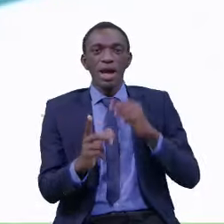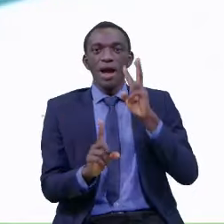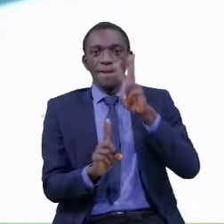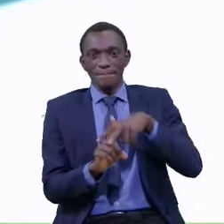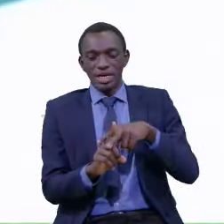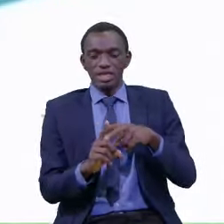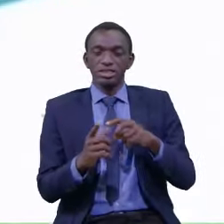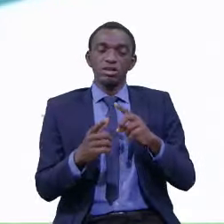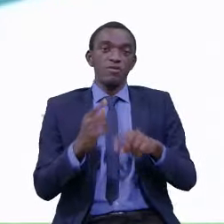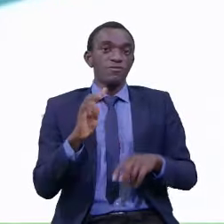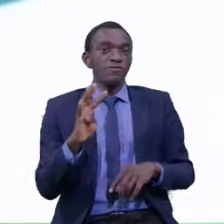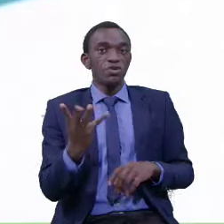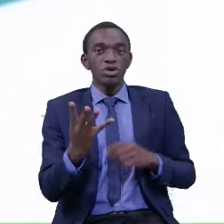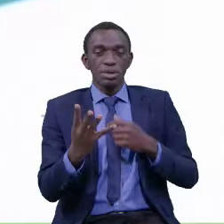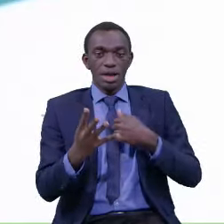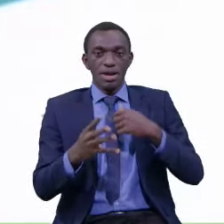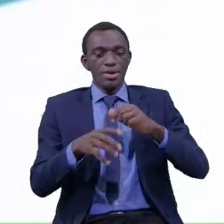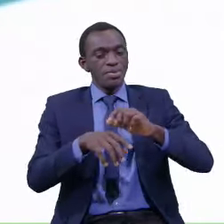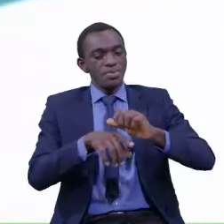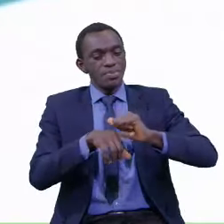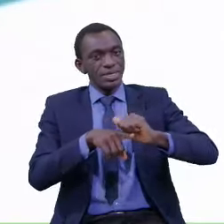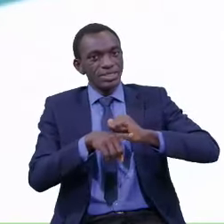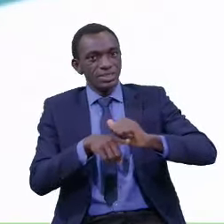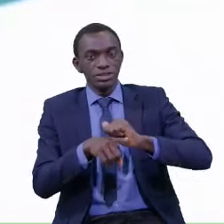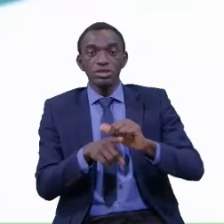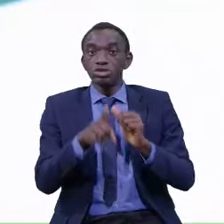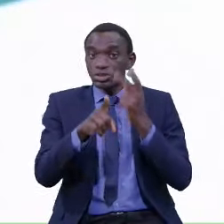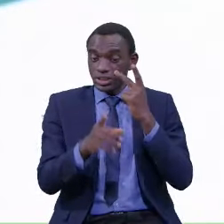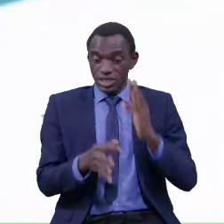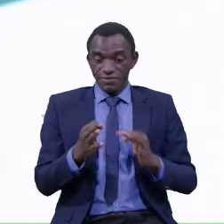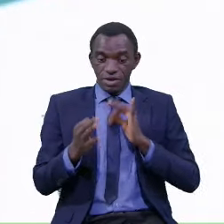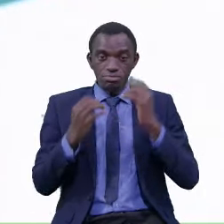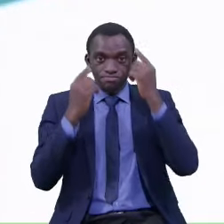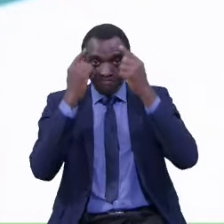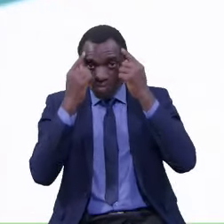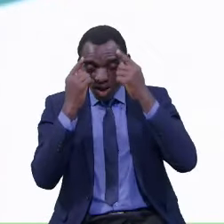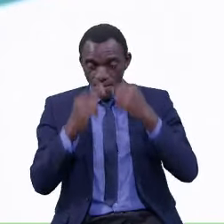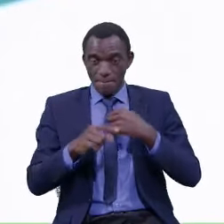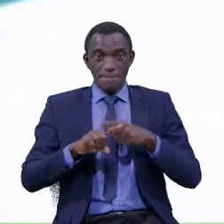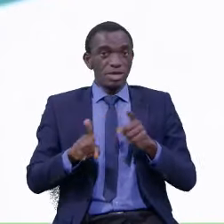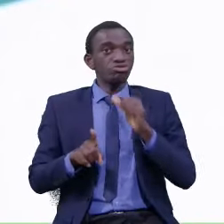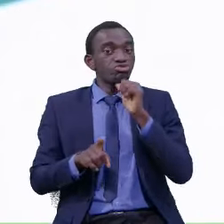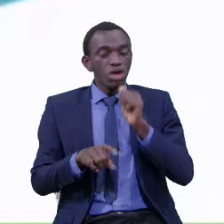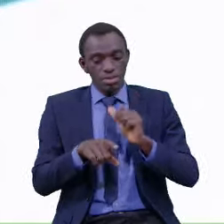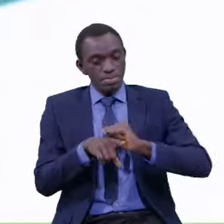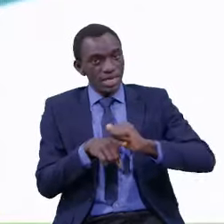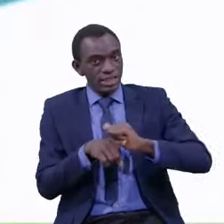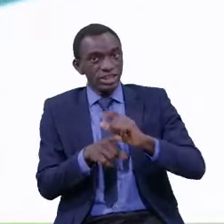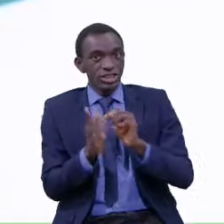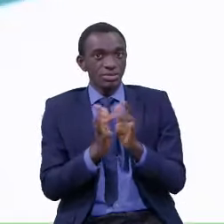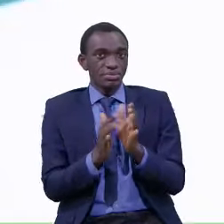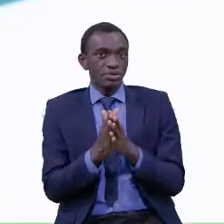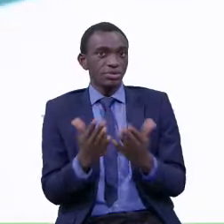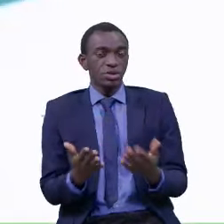see, if I don't practice the scripture, if I don't do what it says, it's like I've never read it.